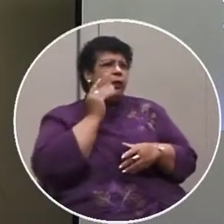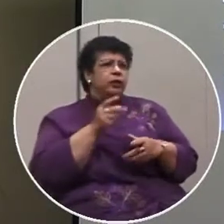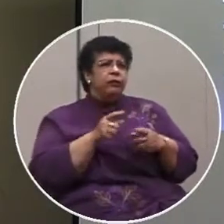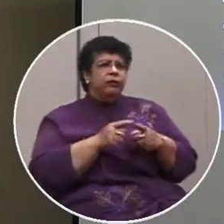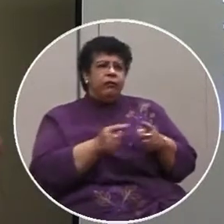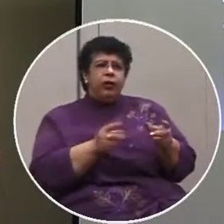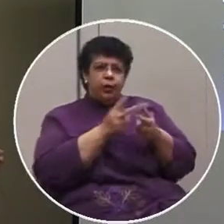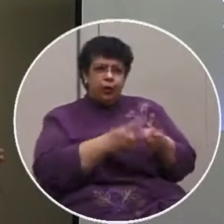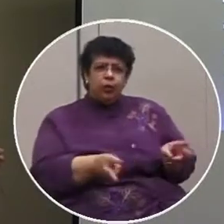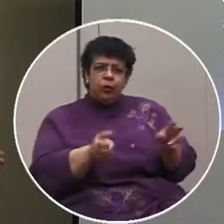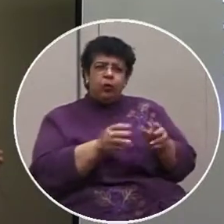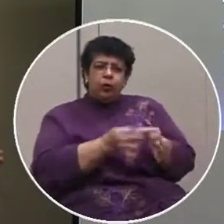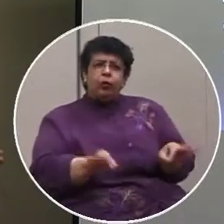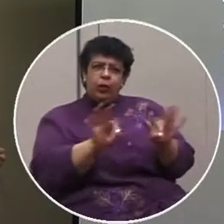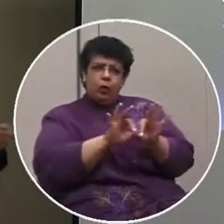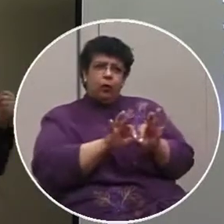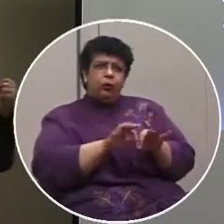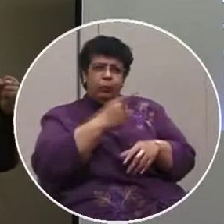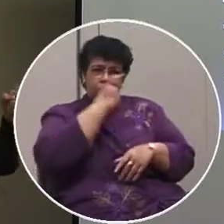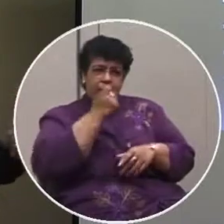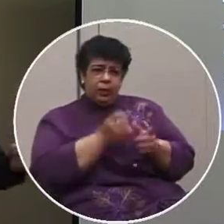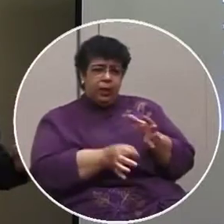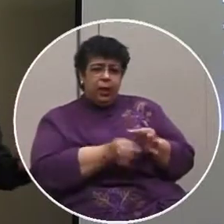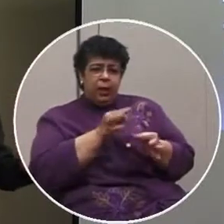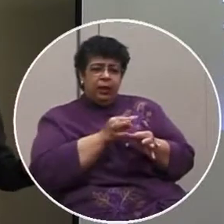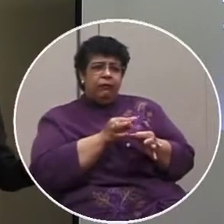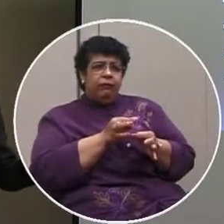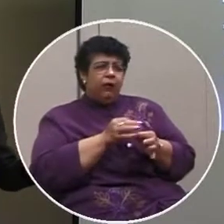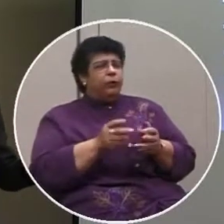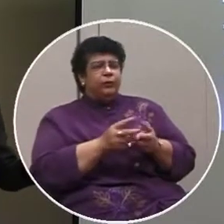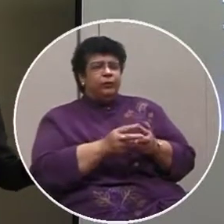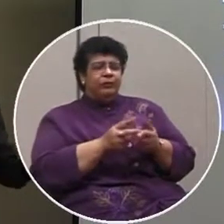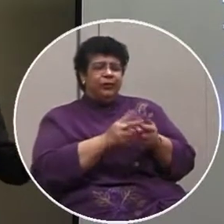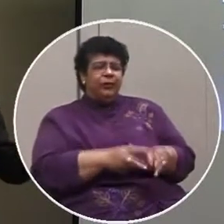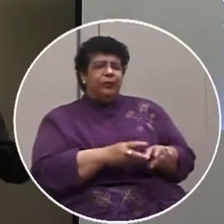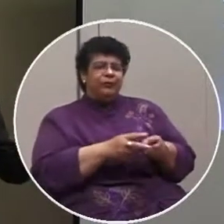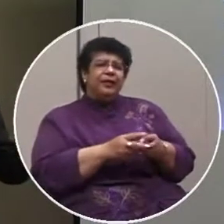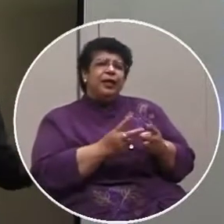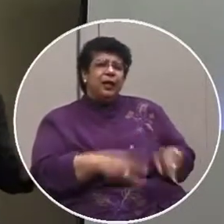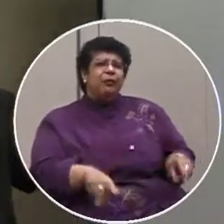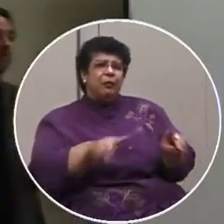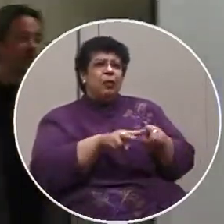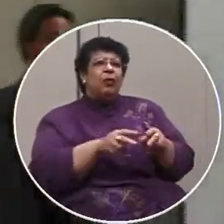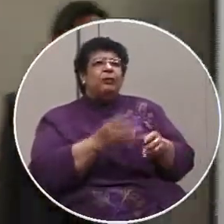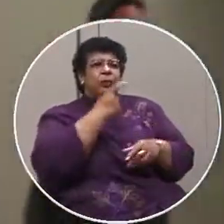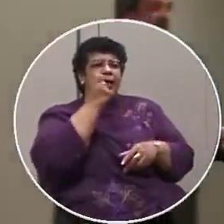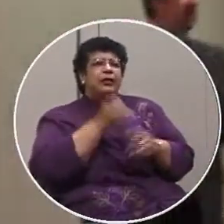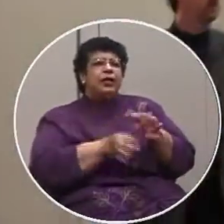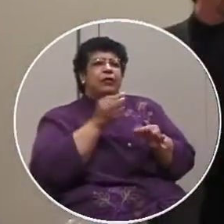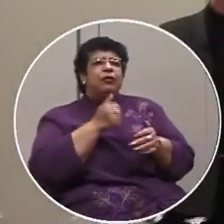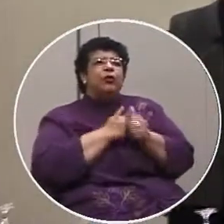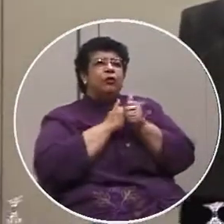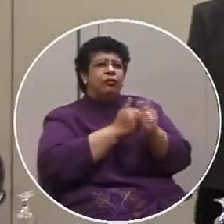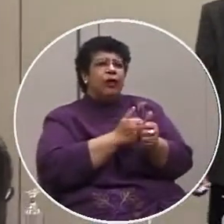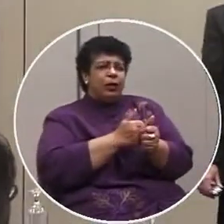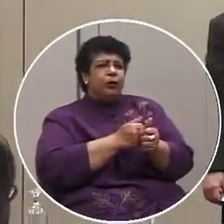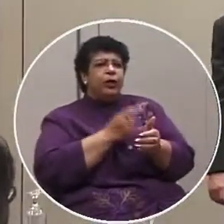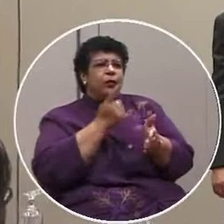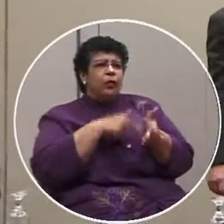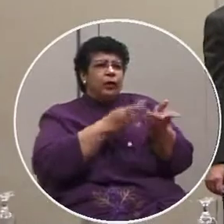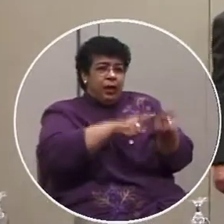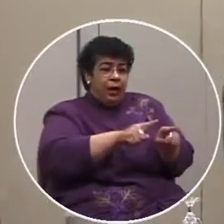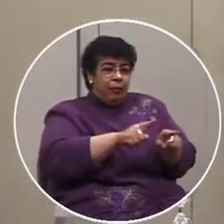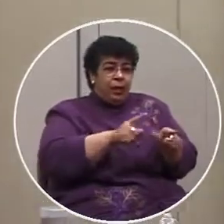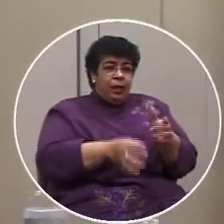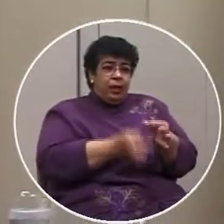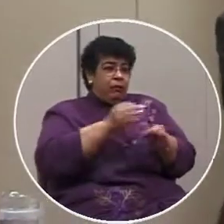behavior, is if you're not collecting data, you have no idea what's happening. You believe you know what's happening, but if we don't use